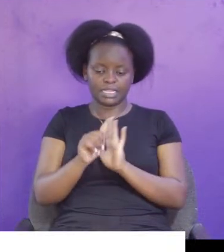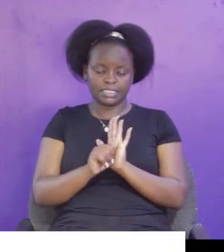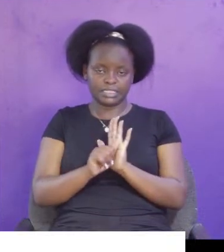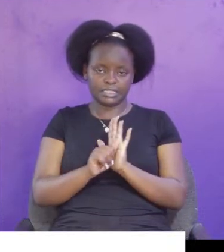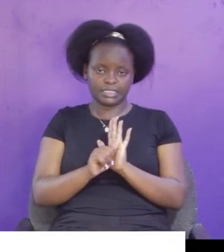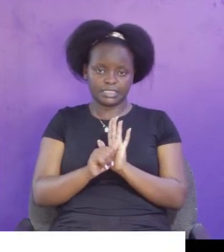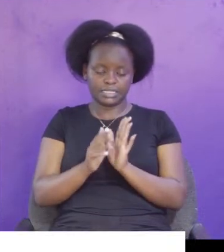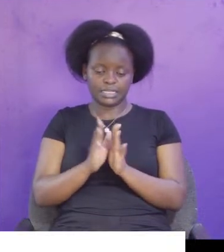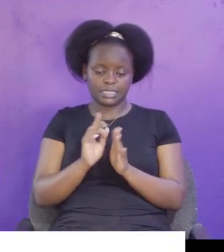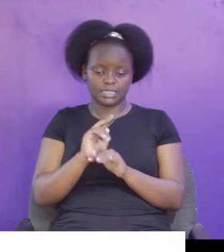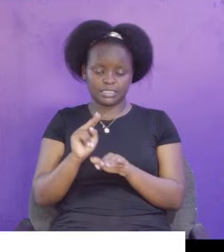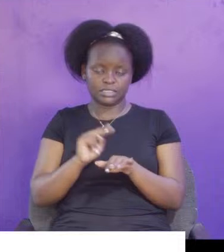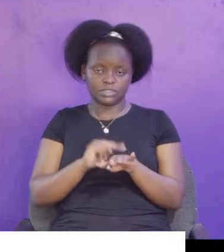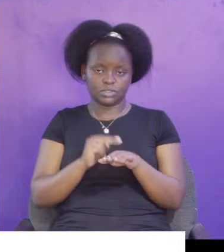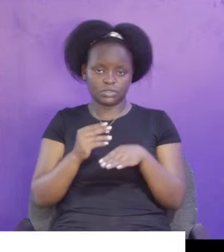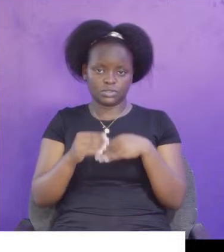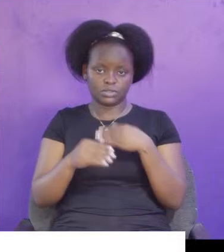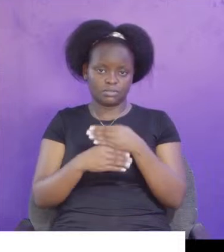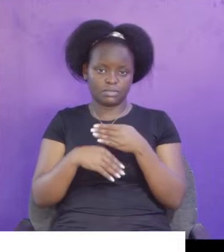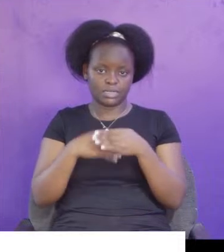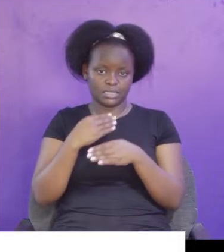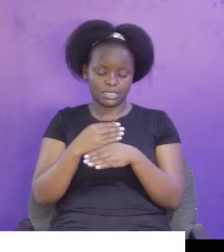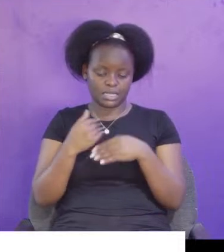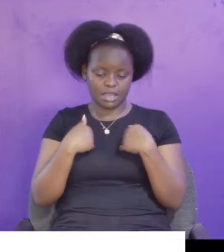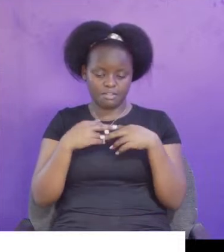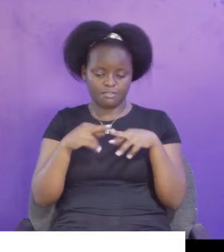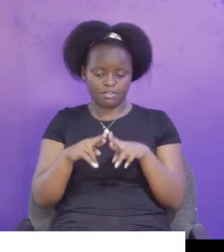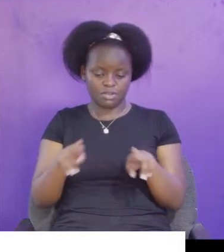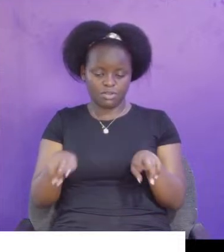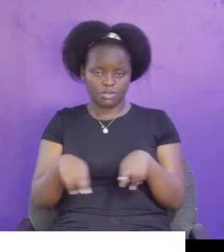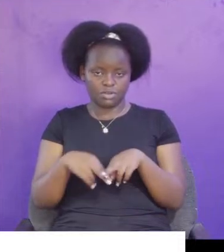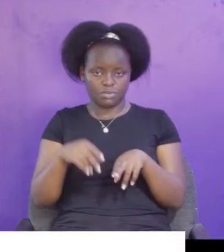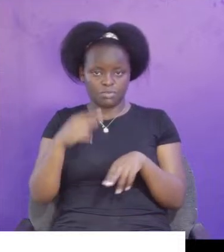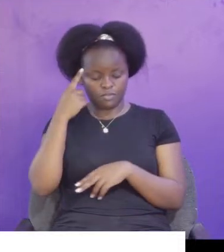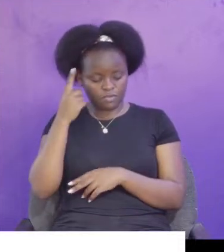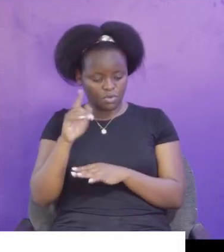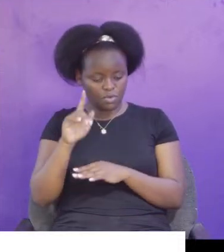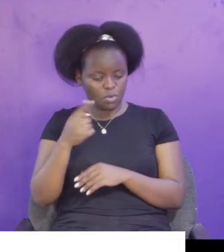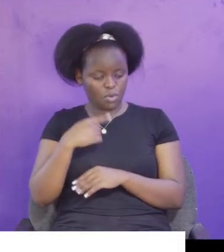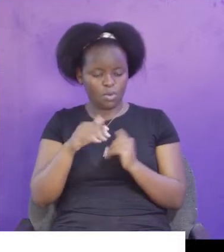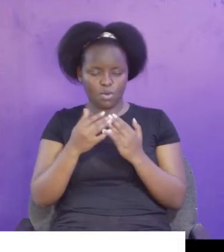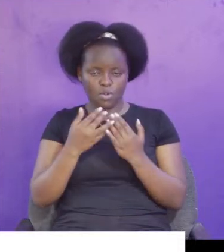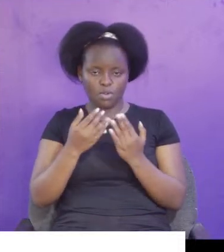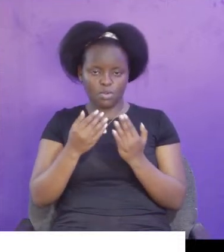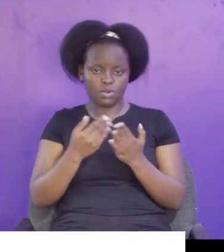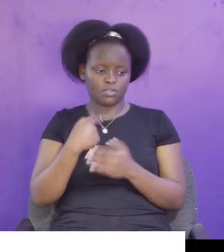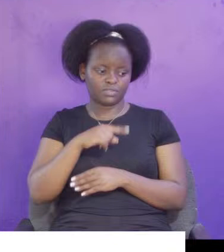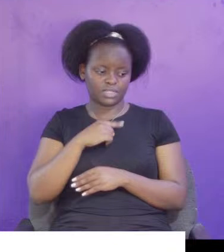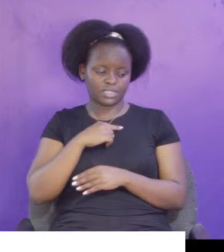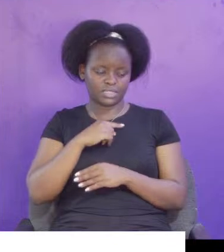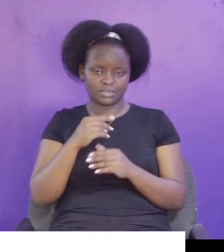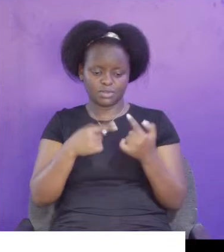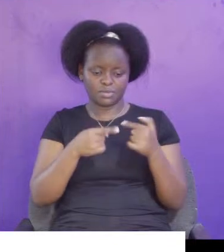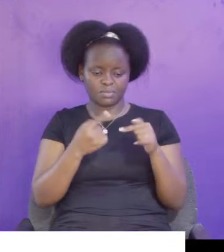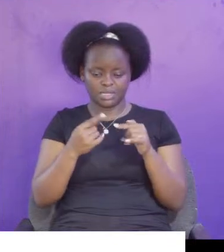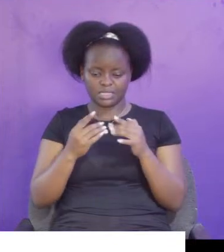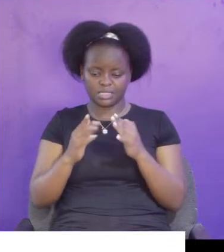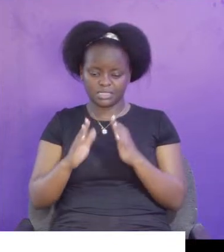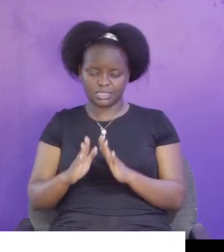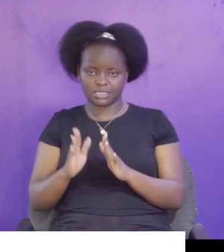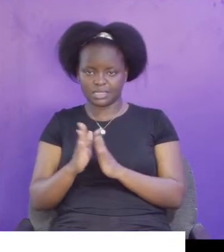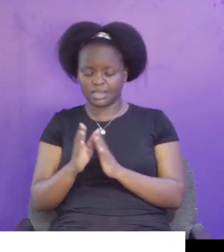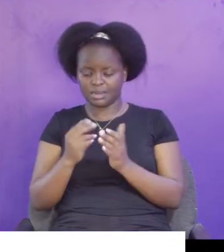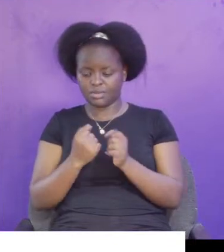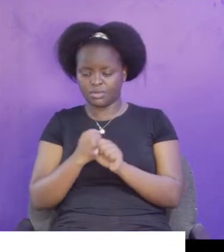building, there is room for all of us, competitors and collaborators, rivals and